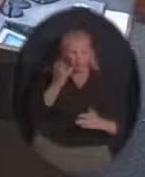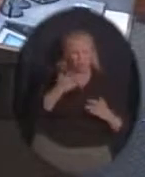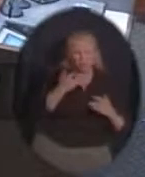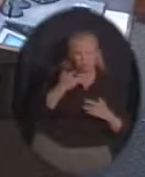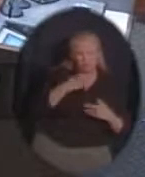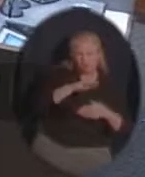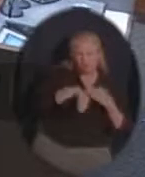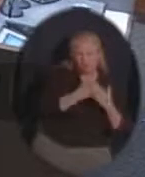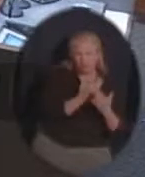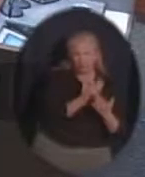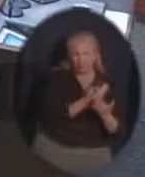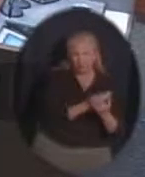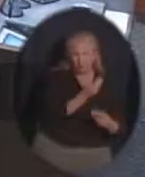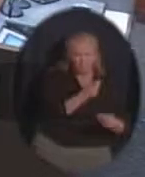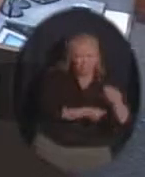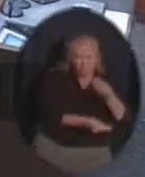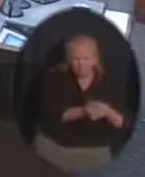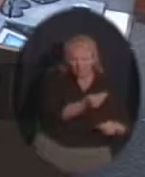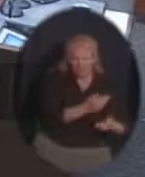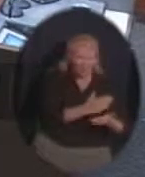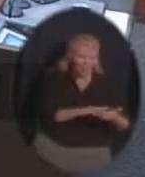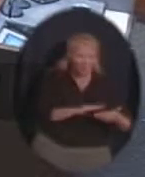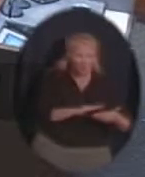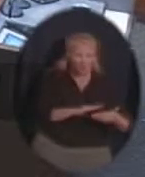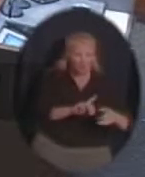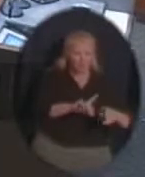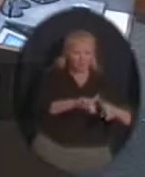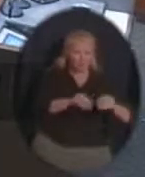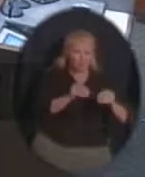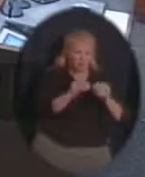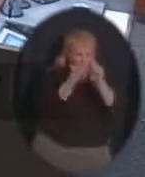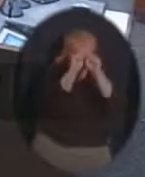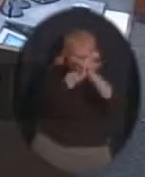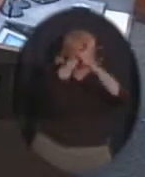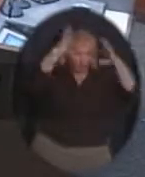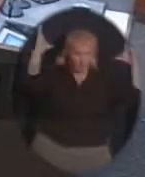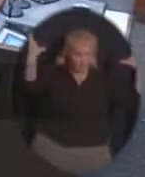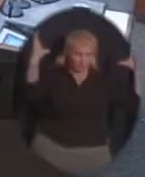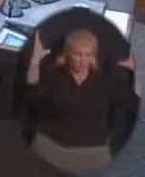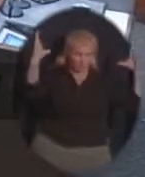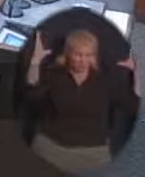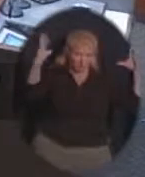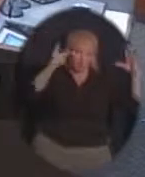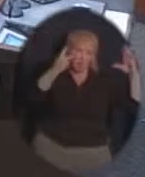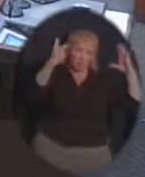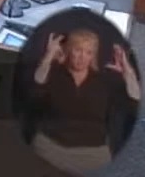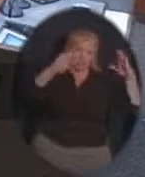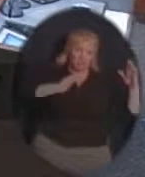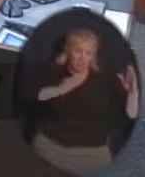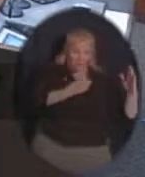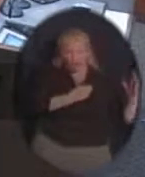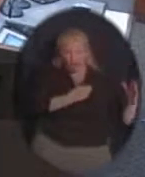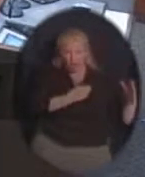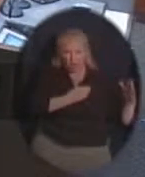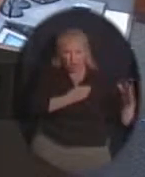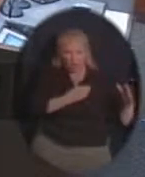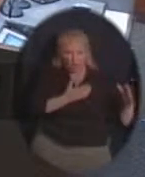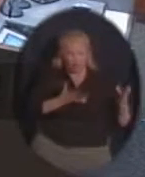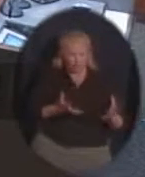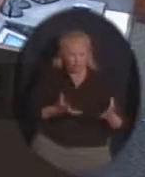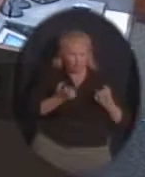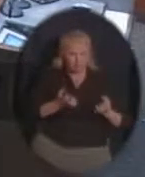of it, because I think, you know, it is a lot of money, but in the big picture, I keep coming back to our desire to be innovative, and I think this is